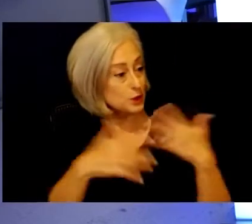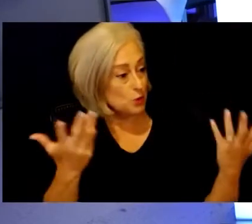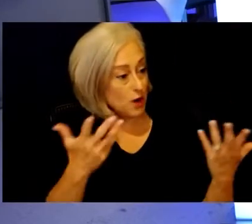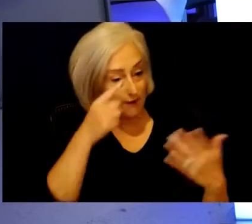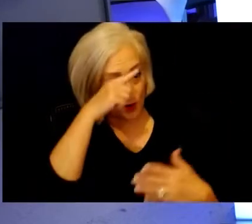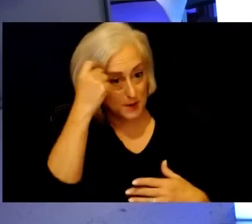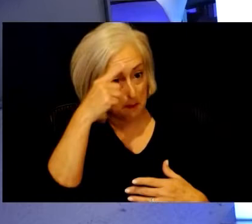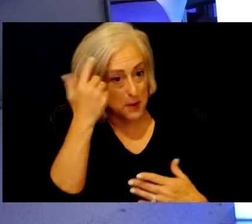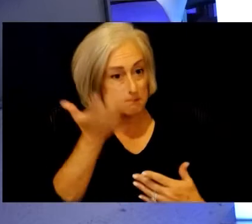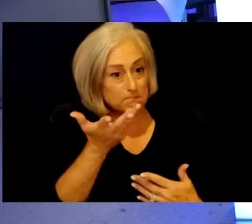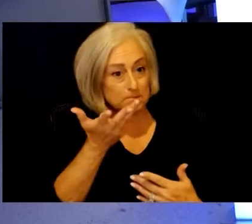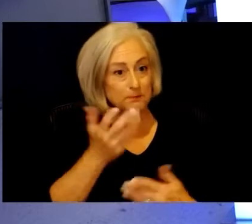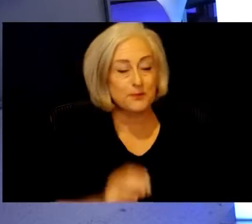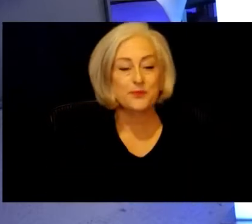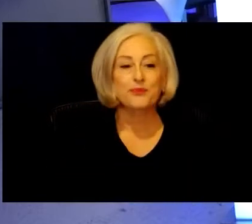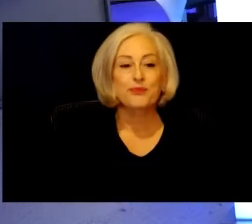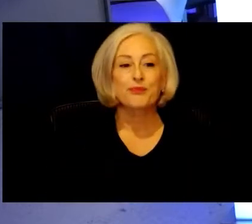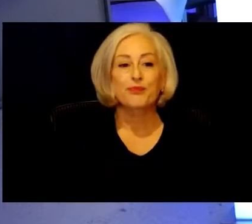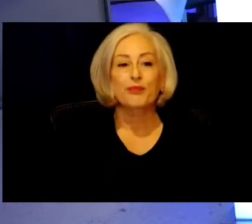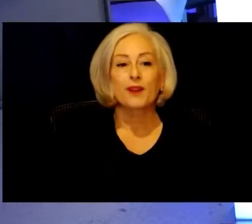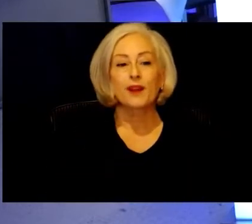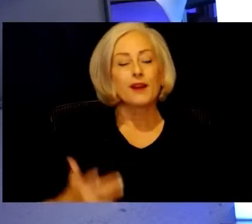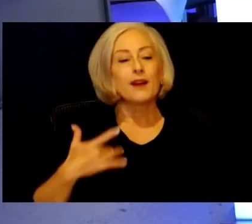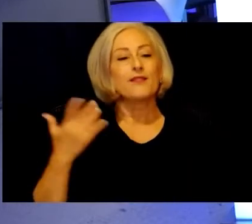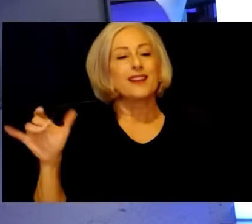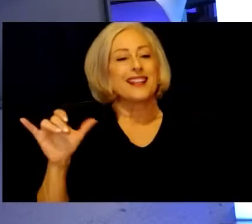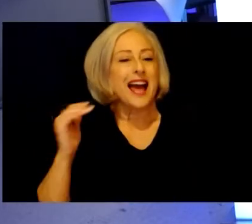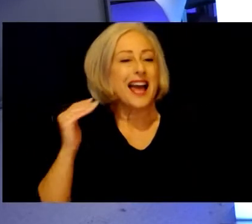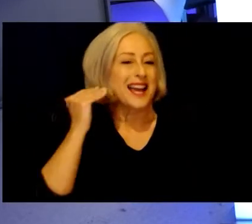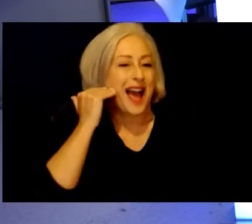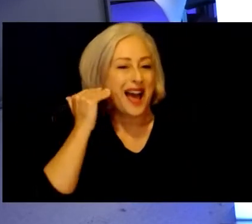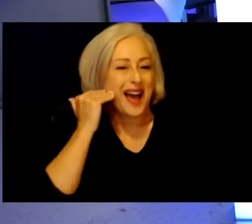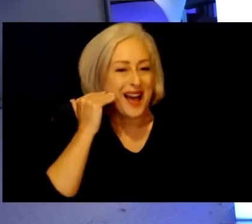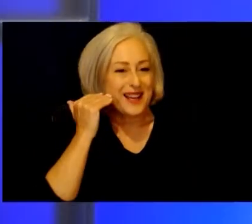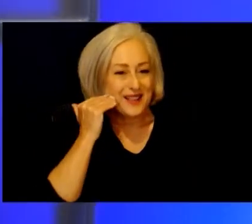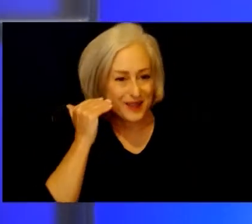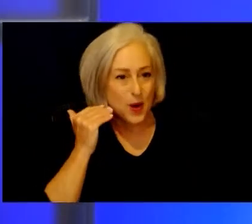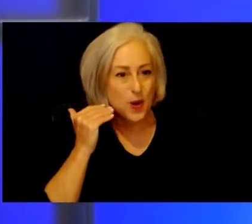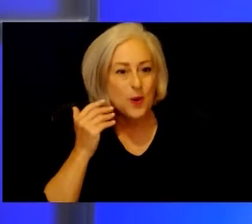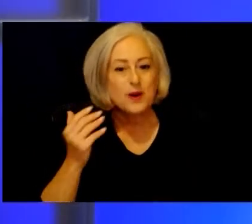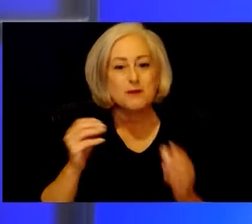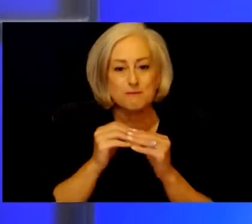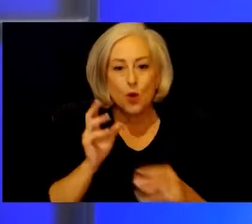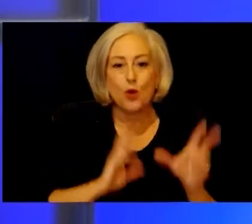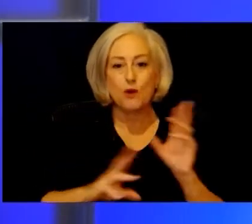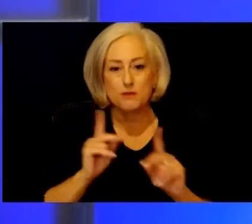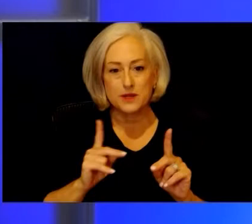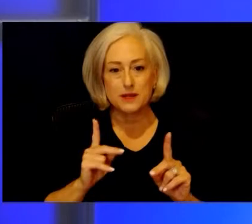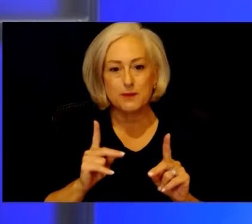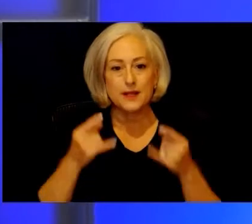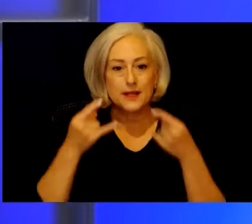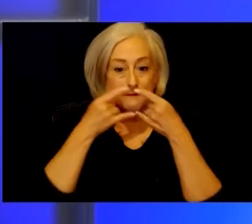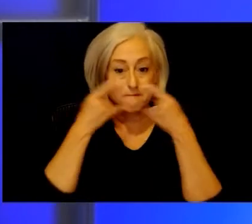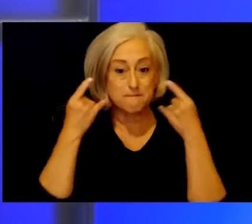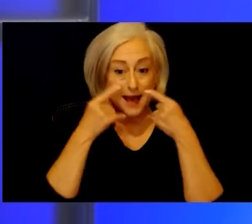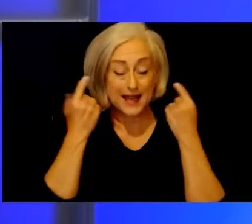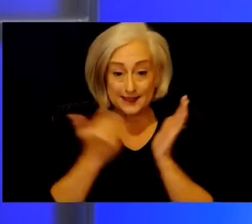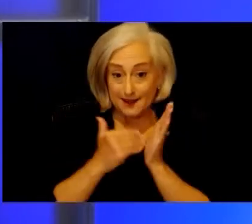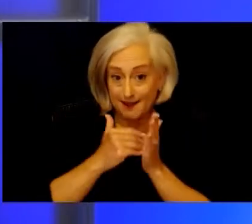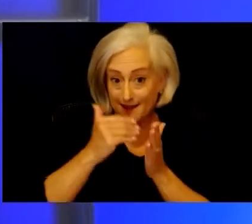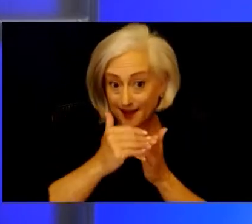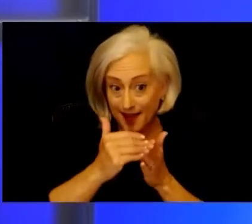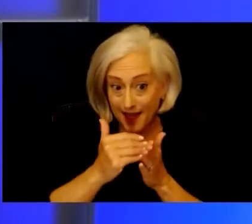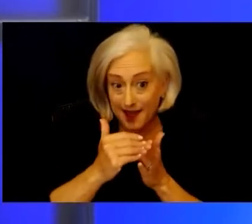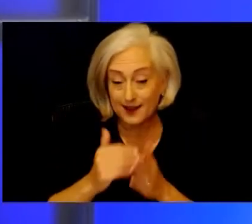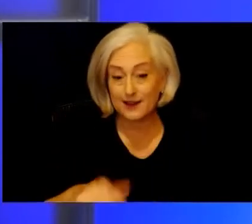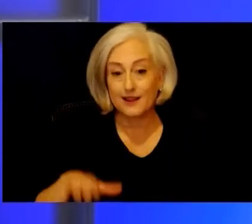mean, anecdotally, I feel like I've noticed with the uptick that more people are starting to wear their masks, and with the cases starting to go down, I do think